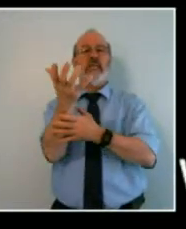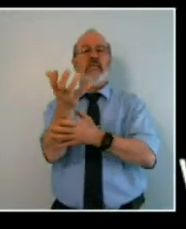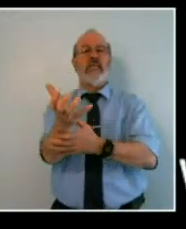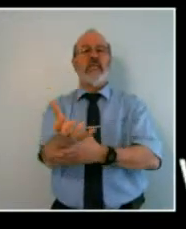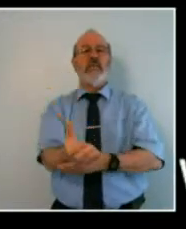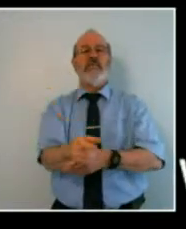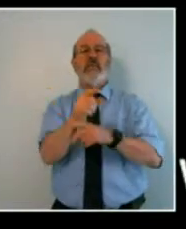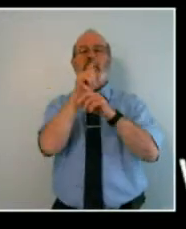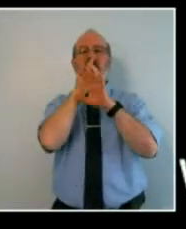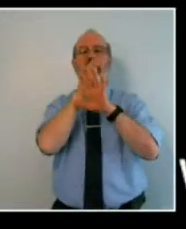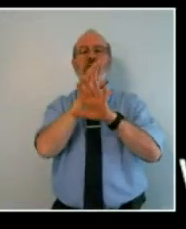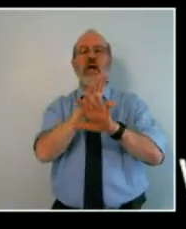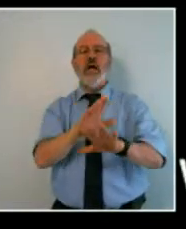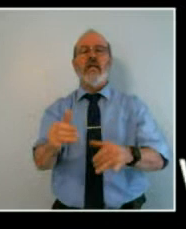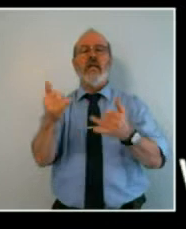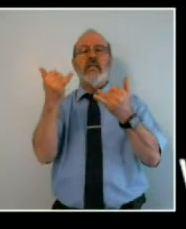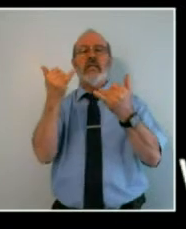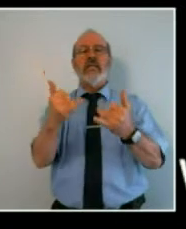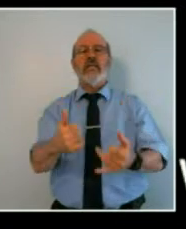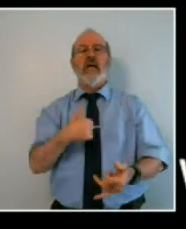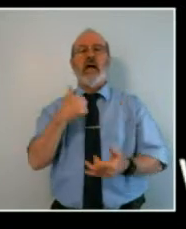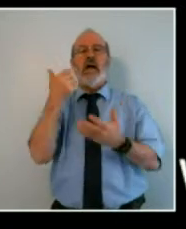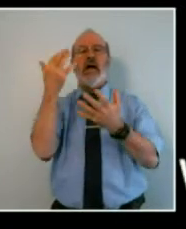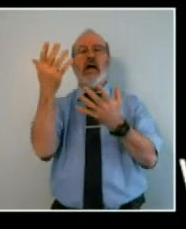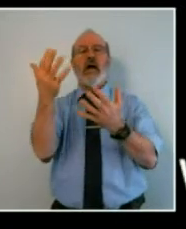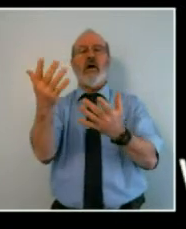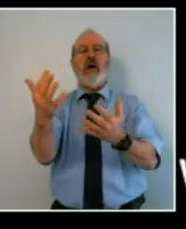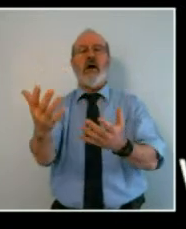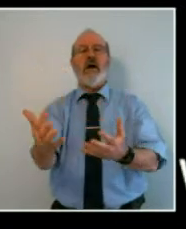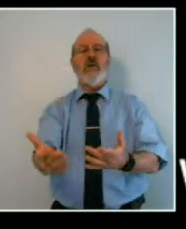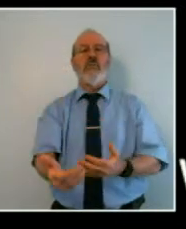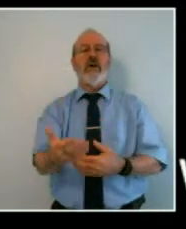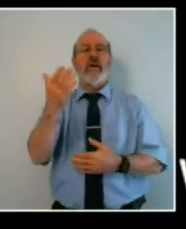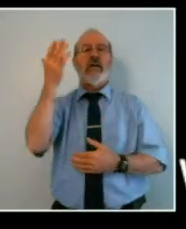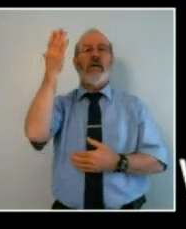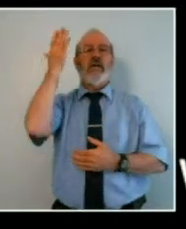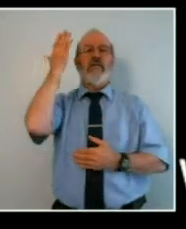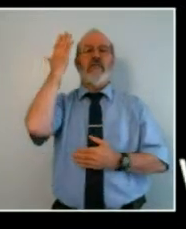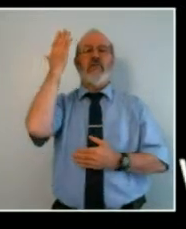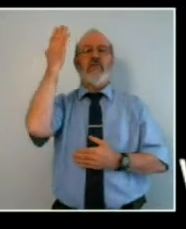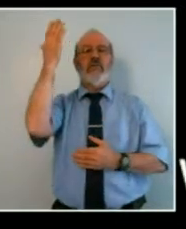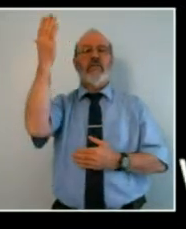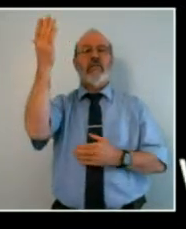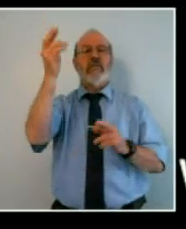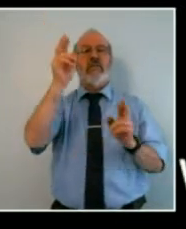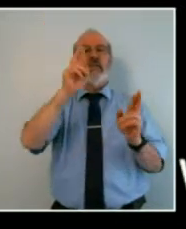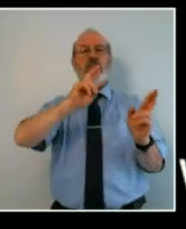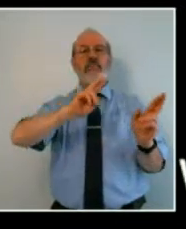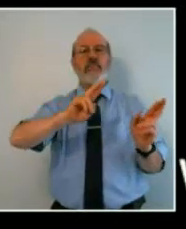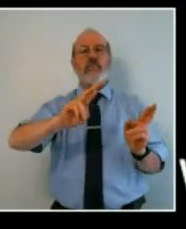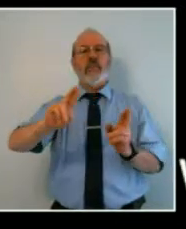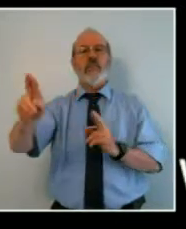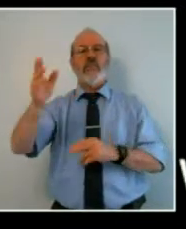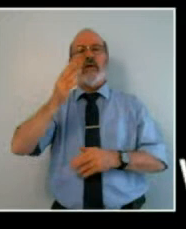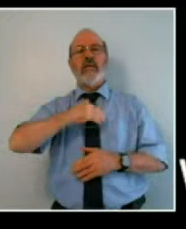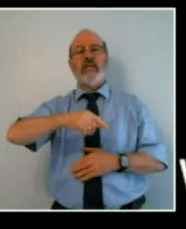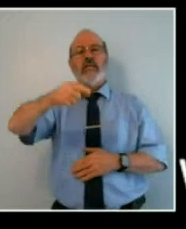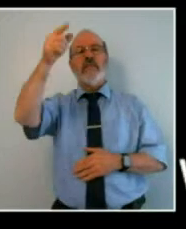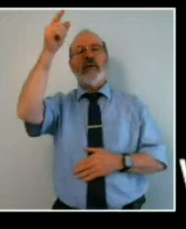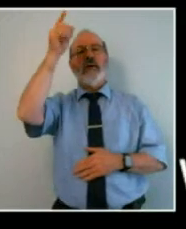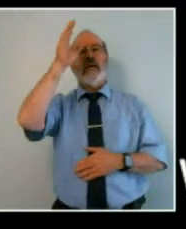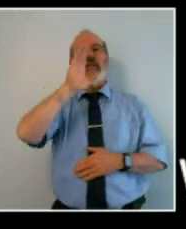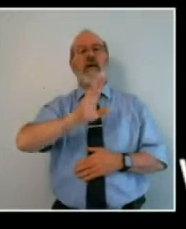plead. Silently now I wait for thee. Ready,